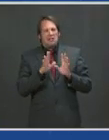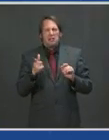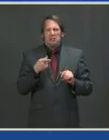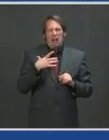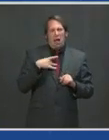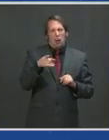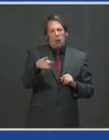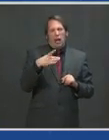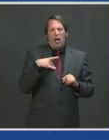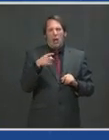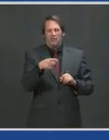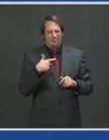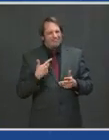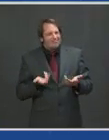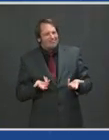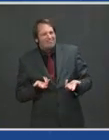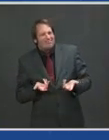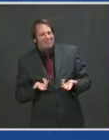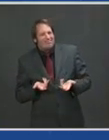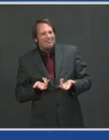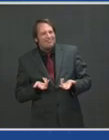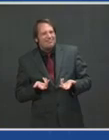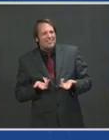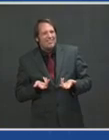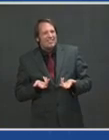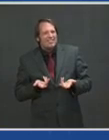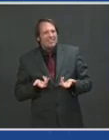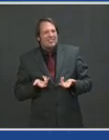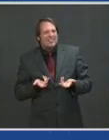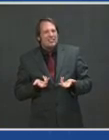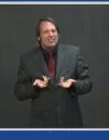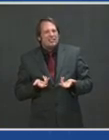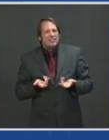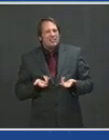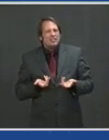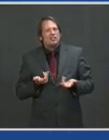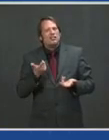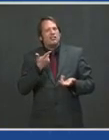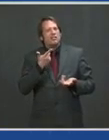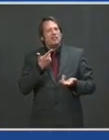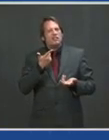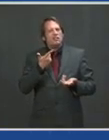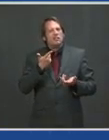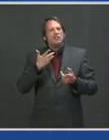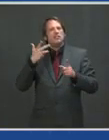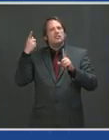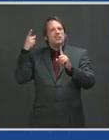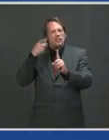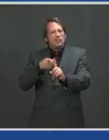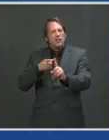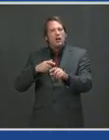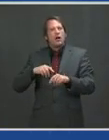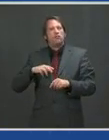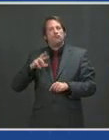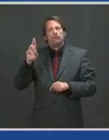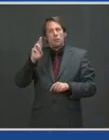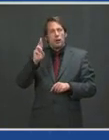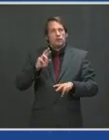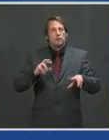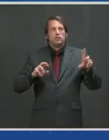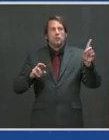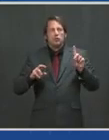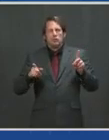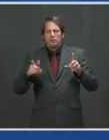Because it would be improper, I haven't asked permission. The number of Republicans and Democrats who were hesitant have called